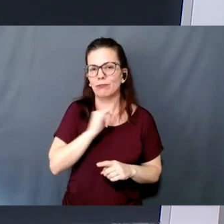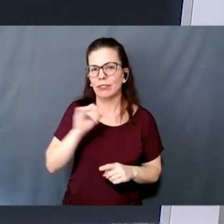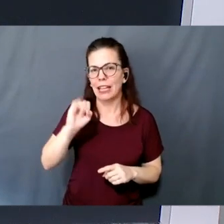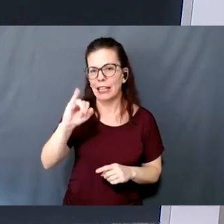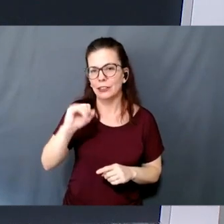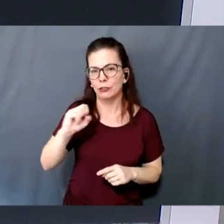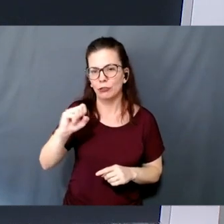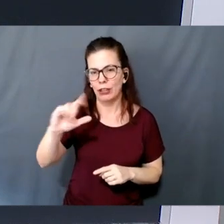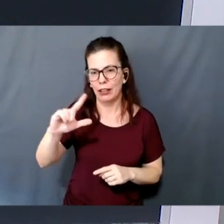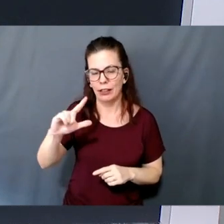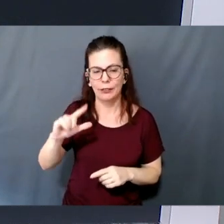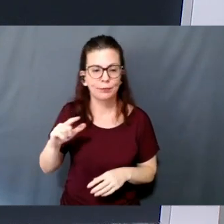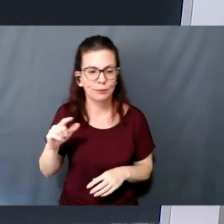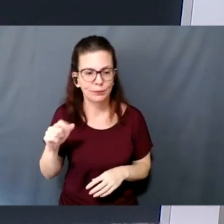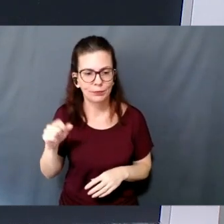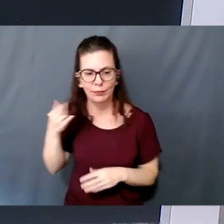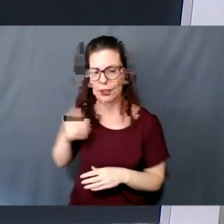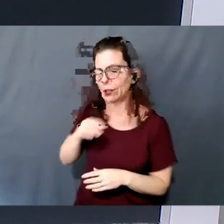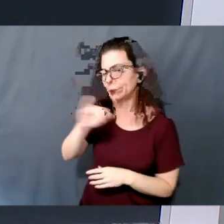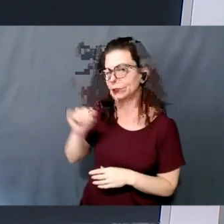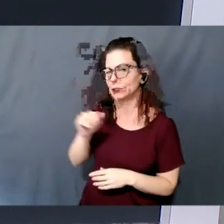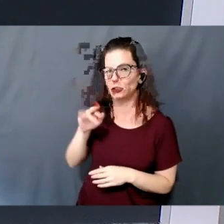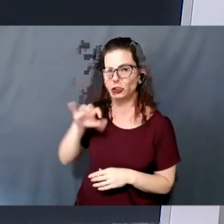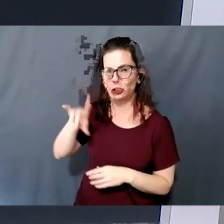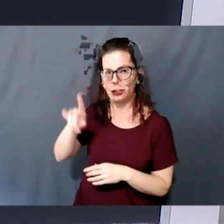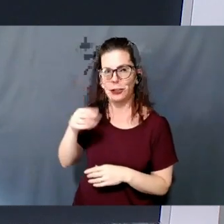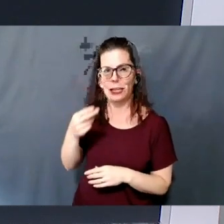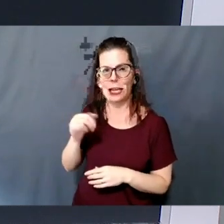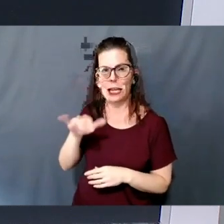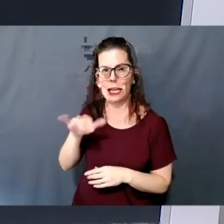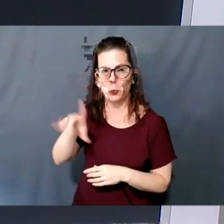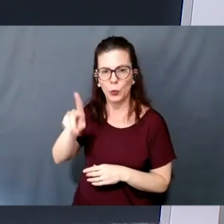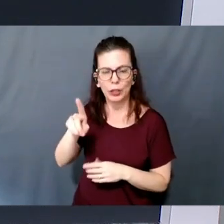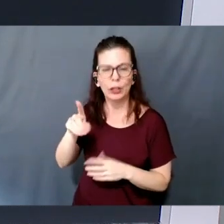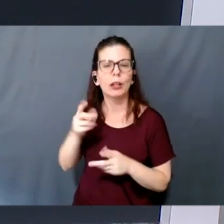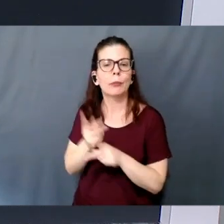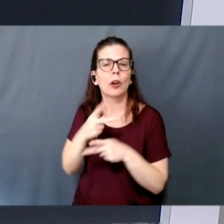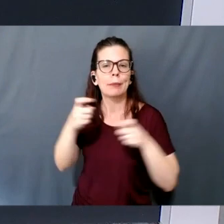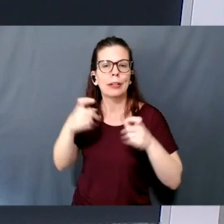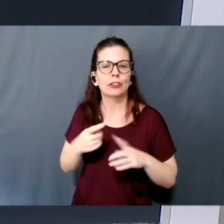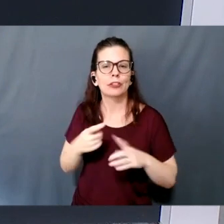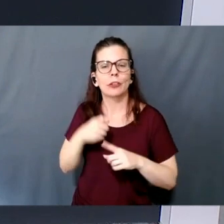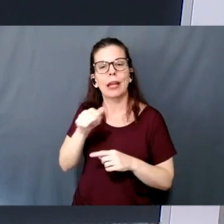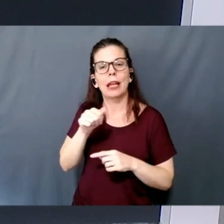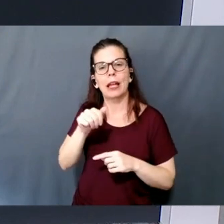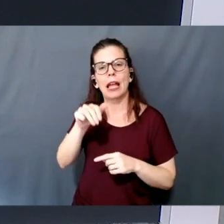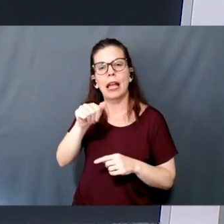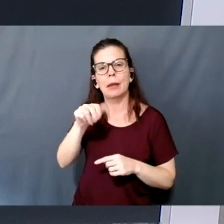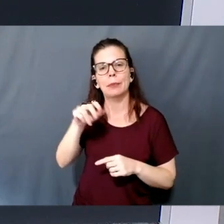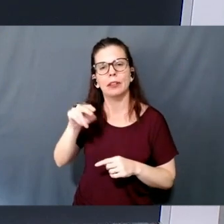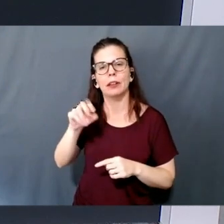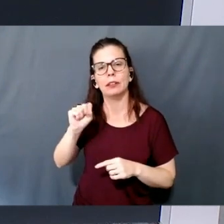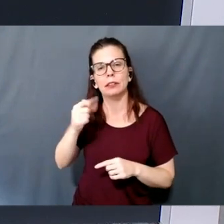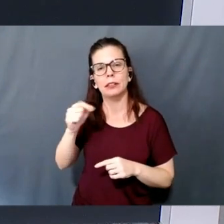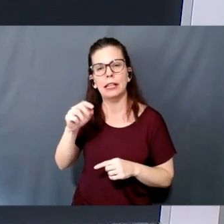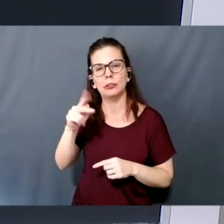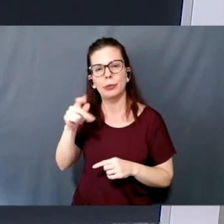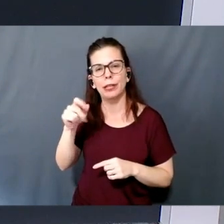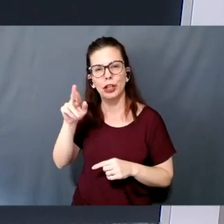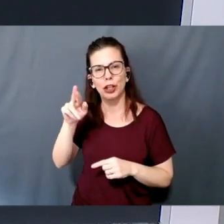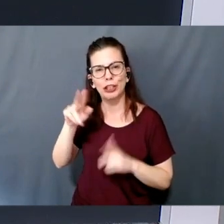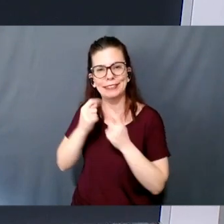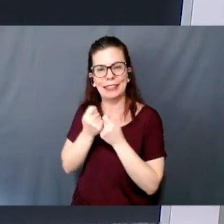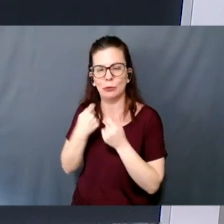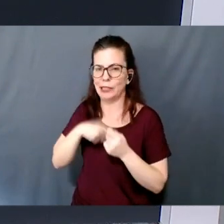And I'm Jared Haywood. I'm a product manager on the Amazon SageMaker team, who we just launched Amazon SageMaker